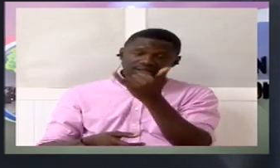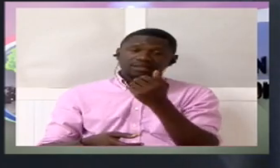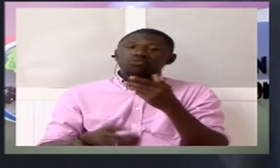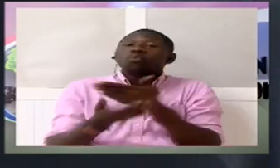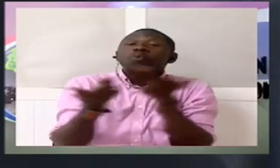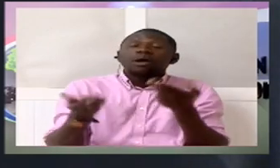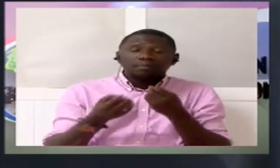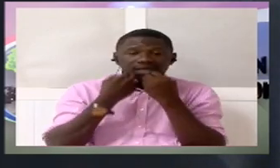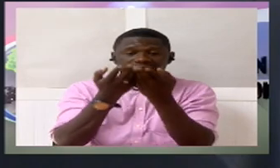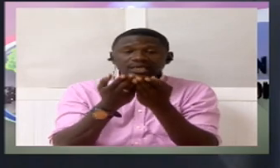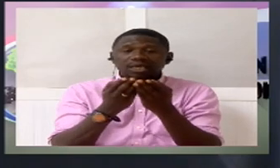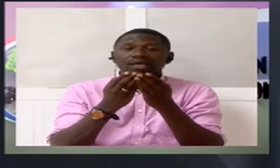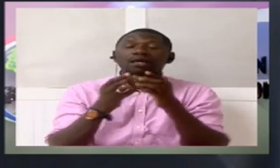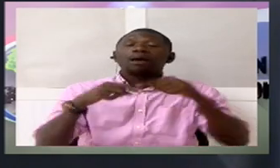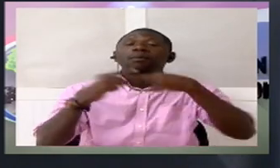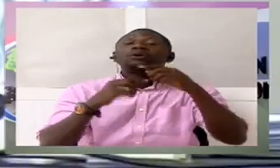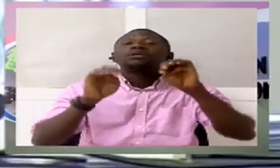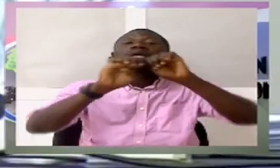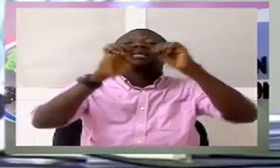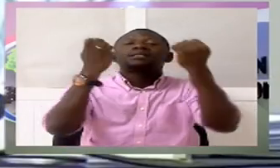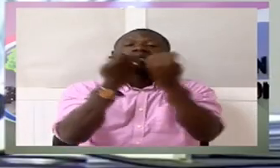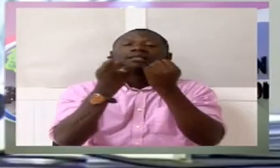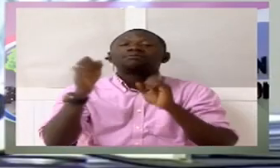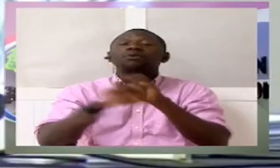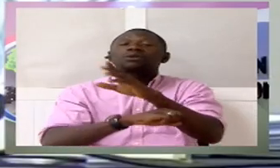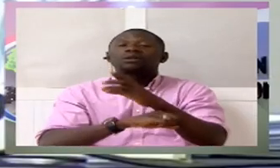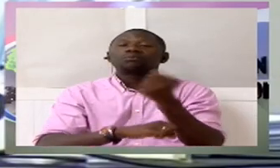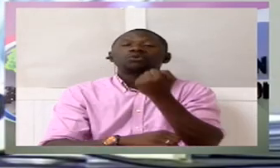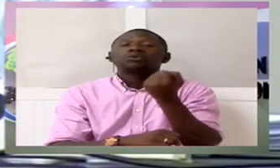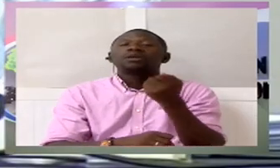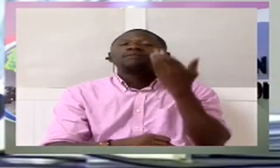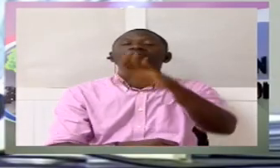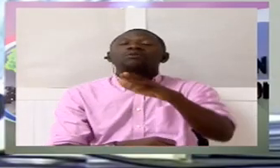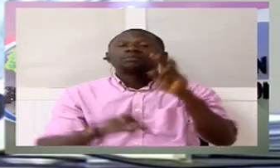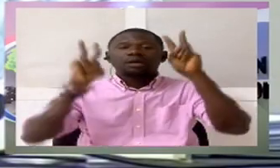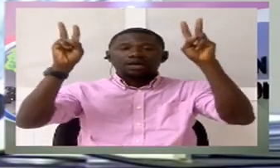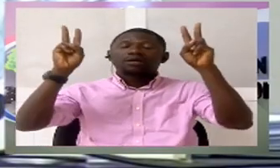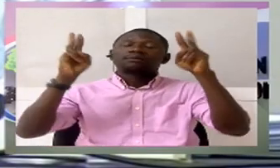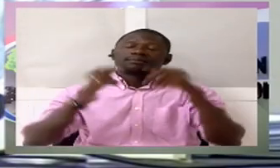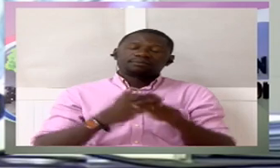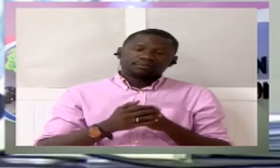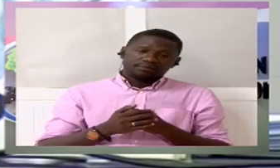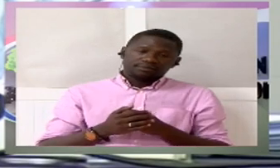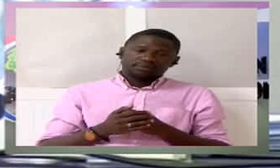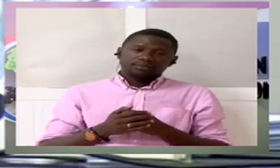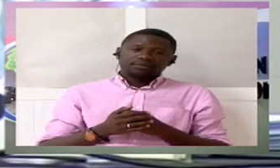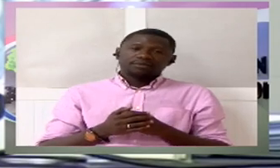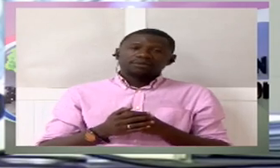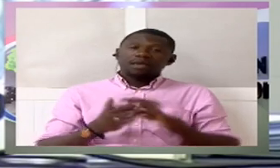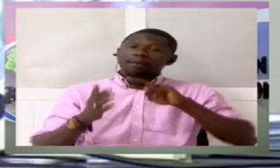I said executive order, because they came from Yaya Jame. In fact, what you're saying is that there was nothing